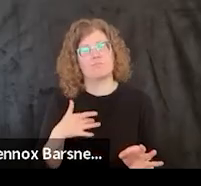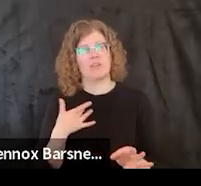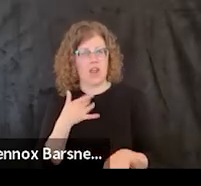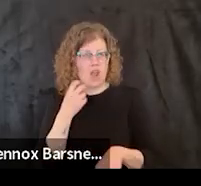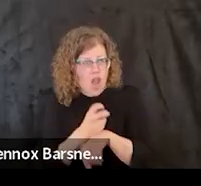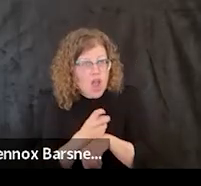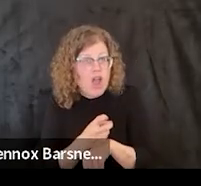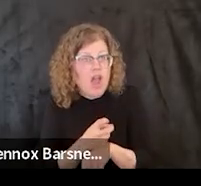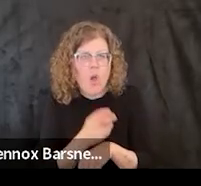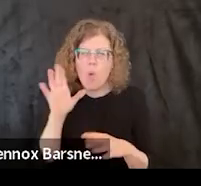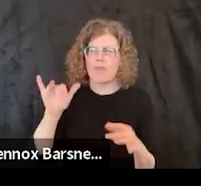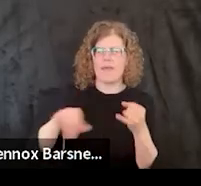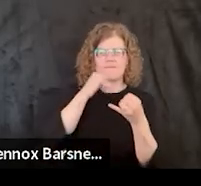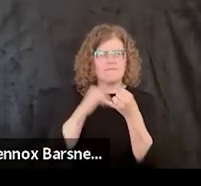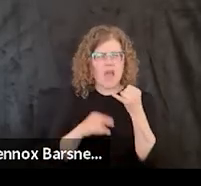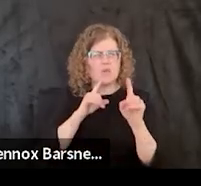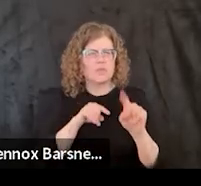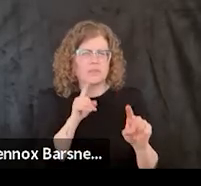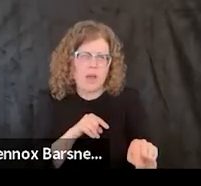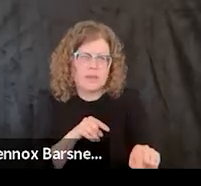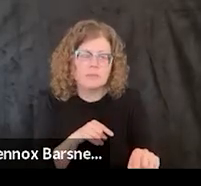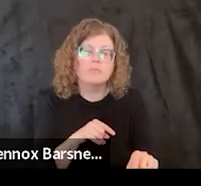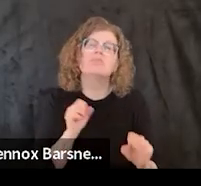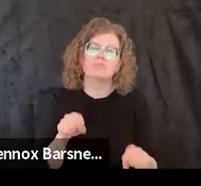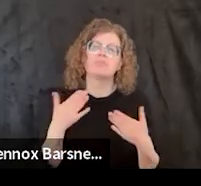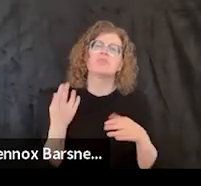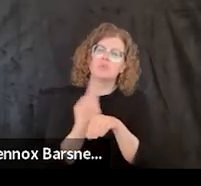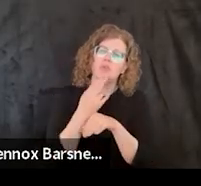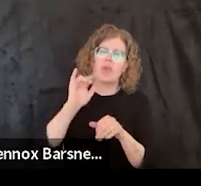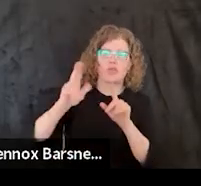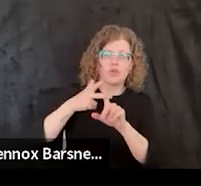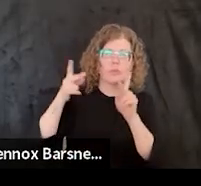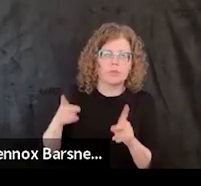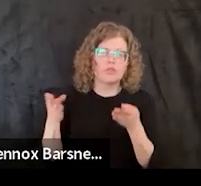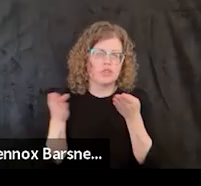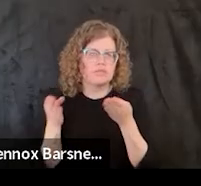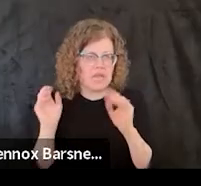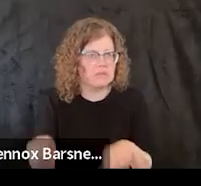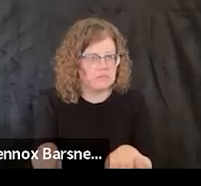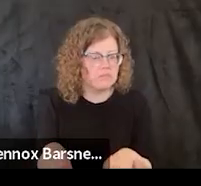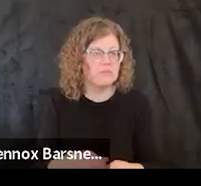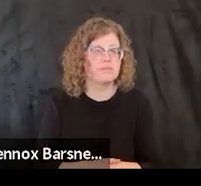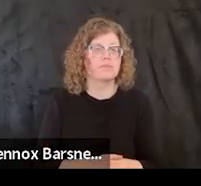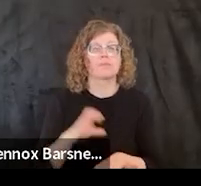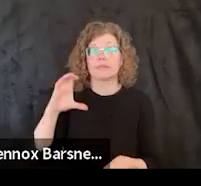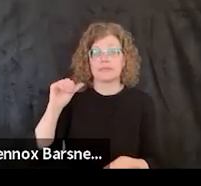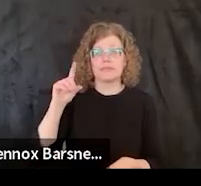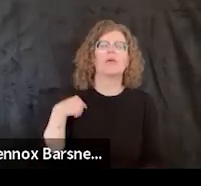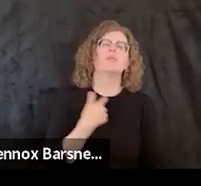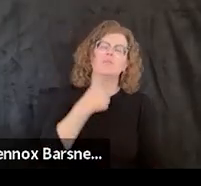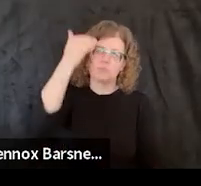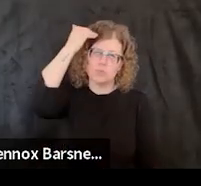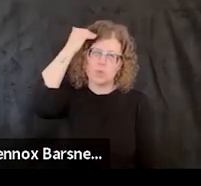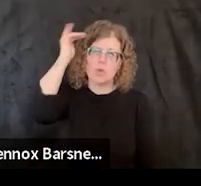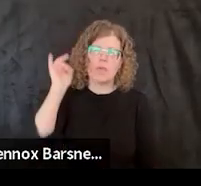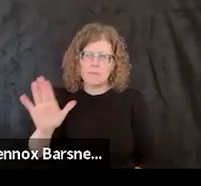What is the maximum amount Calgary Arts Development will give? We understand that costs will vary, and we expect hourly rates and total